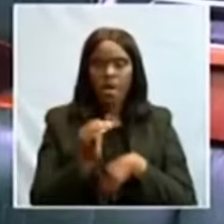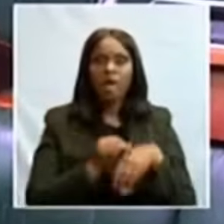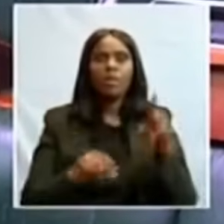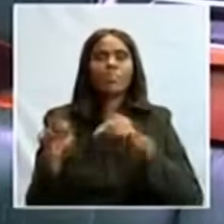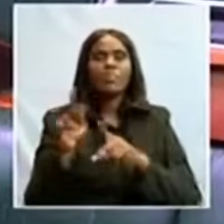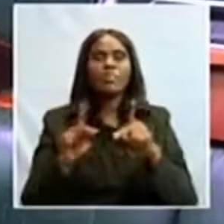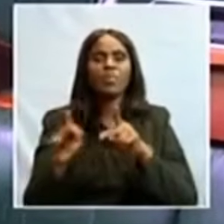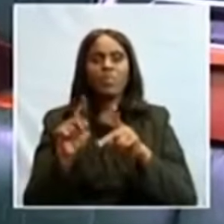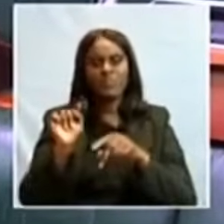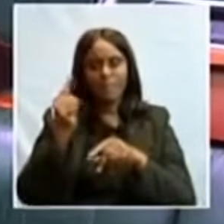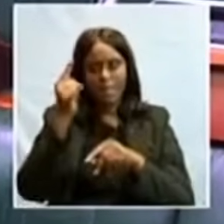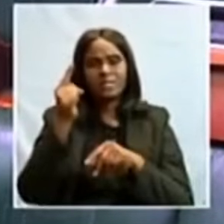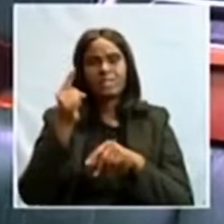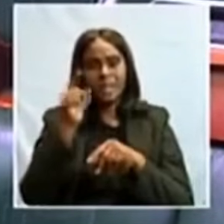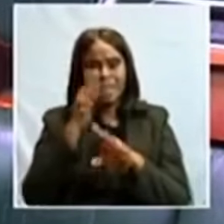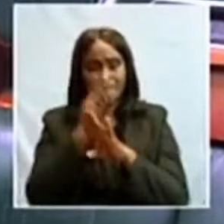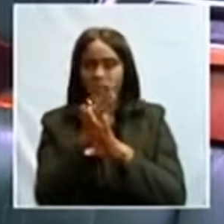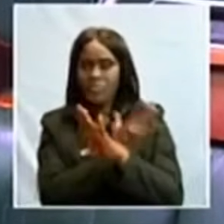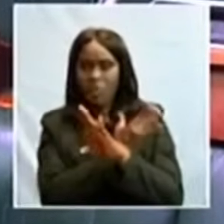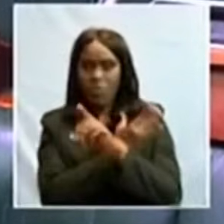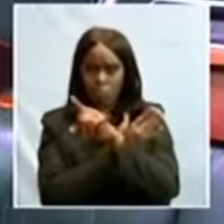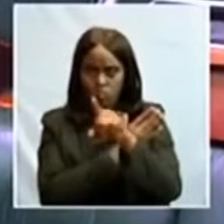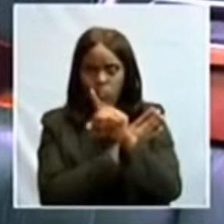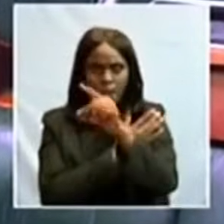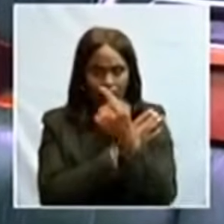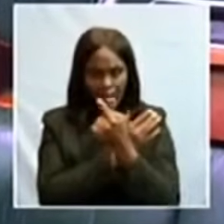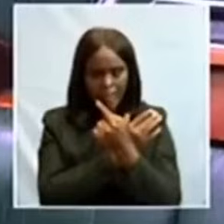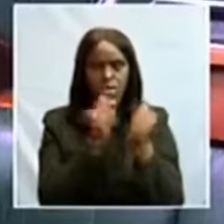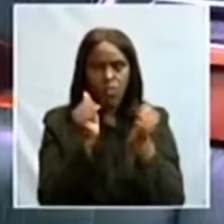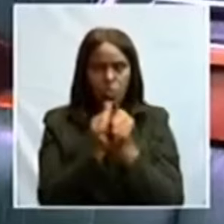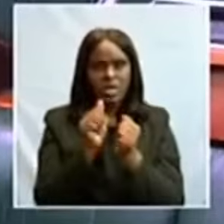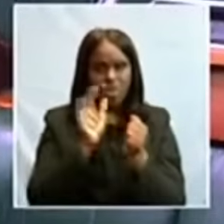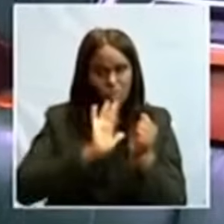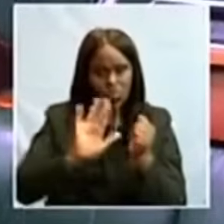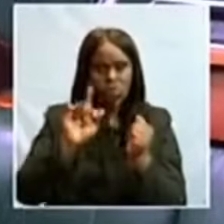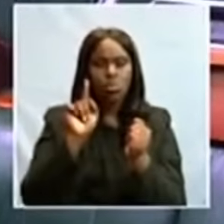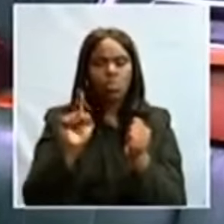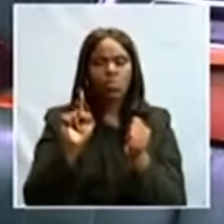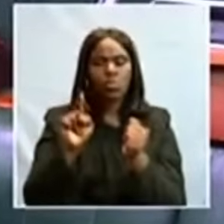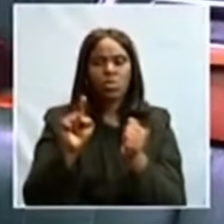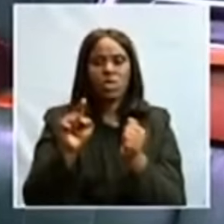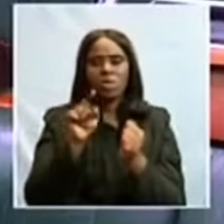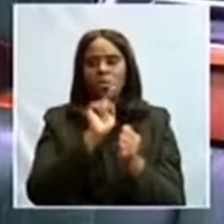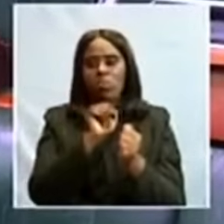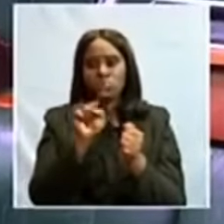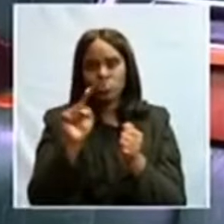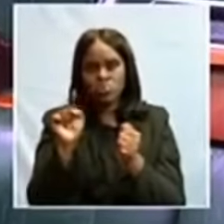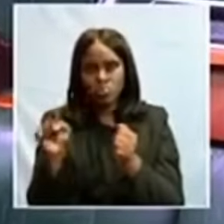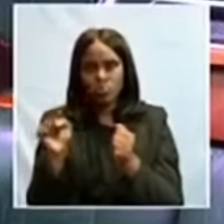people, first and foremost, before coming up with those